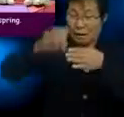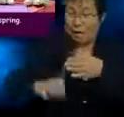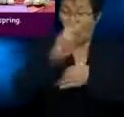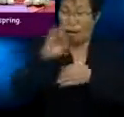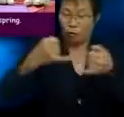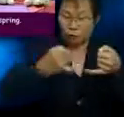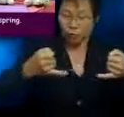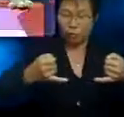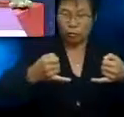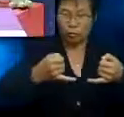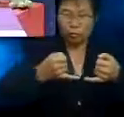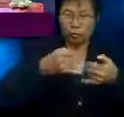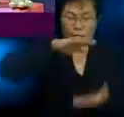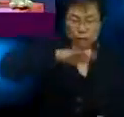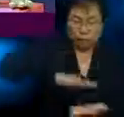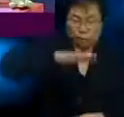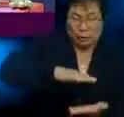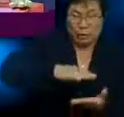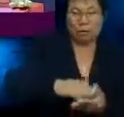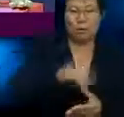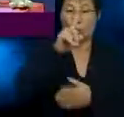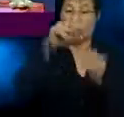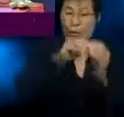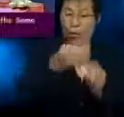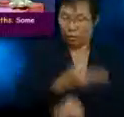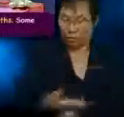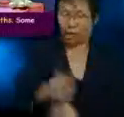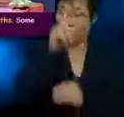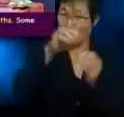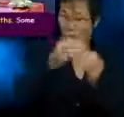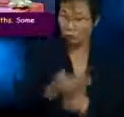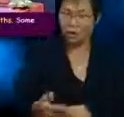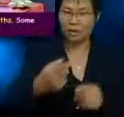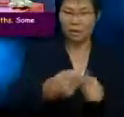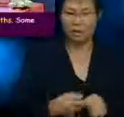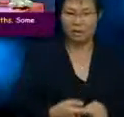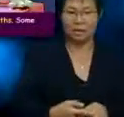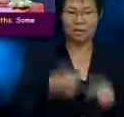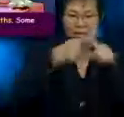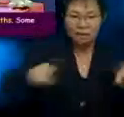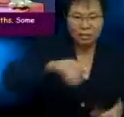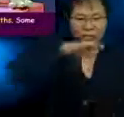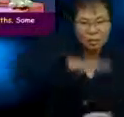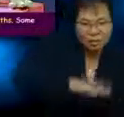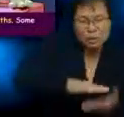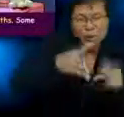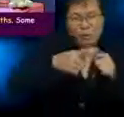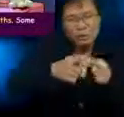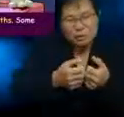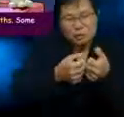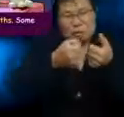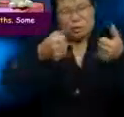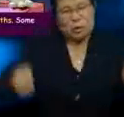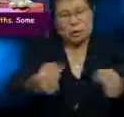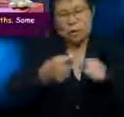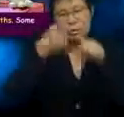the spring. One more thing, different spring stretch to